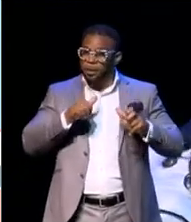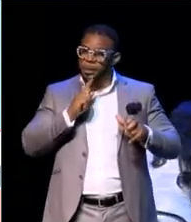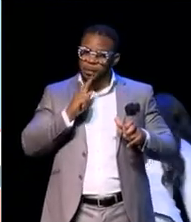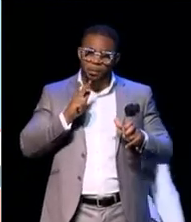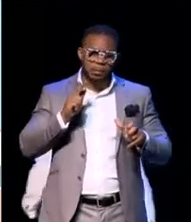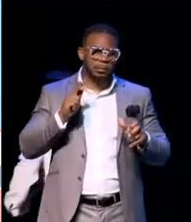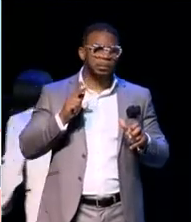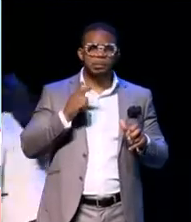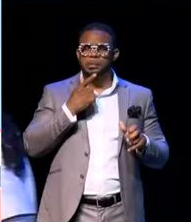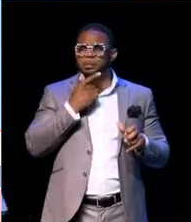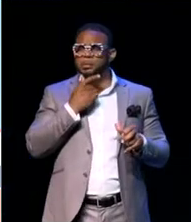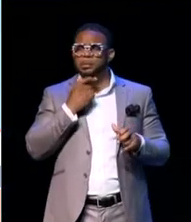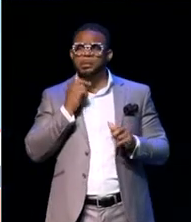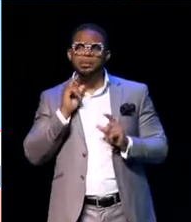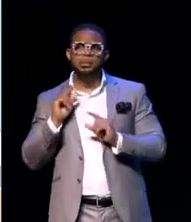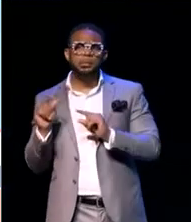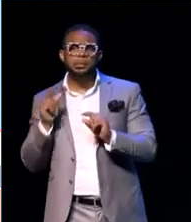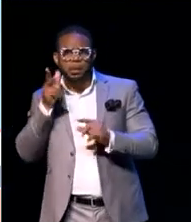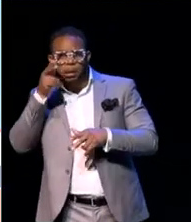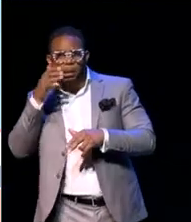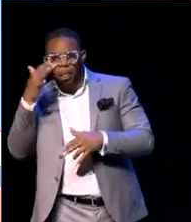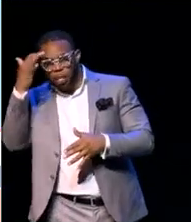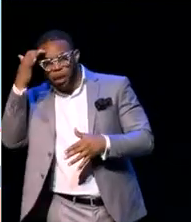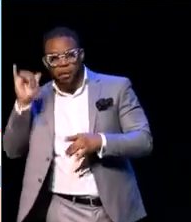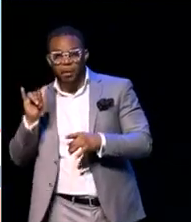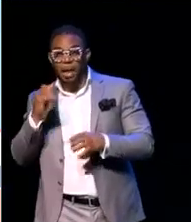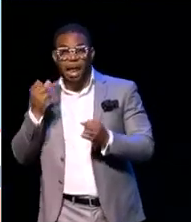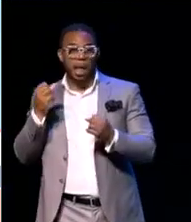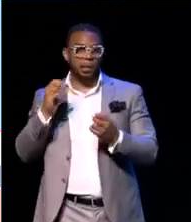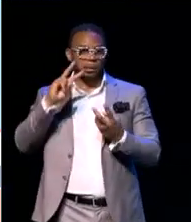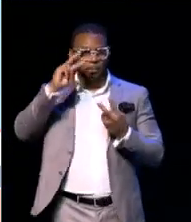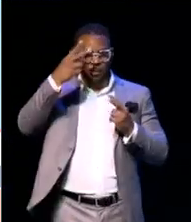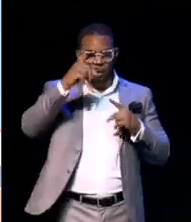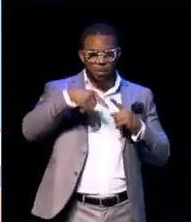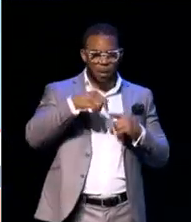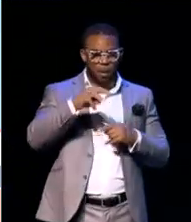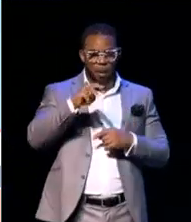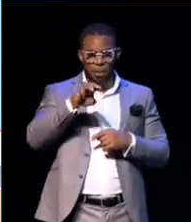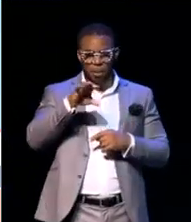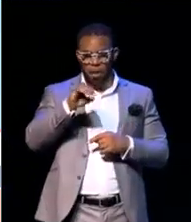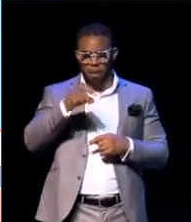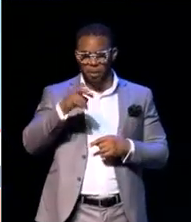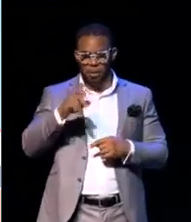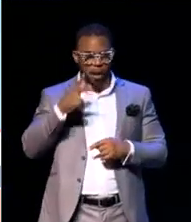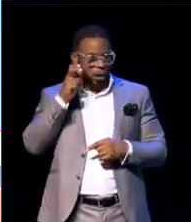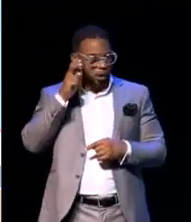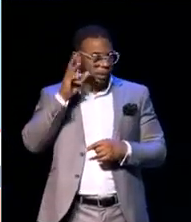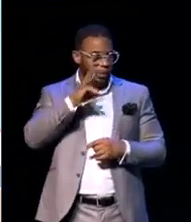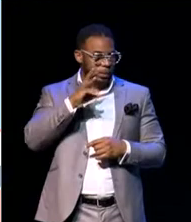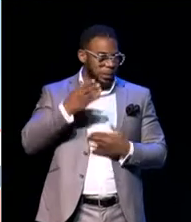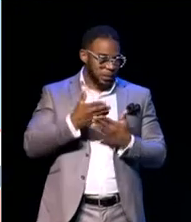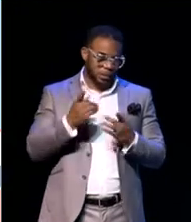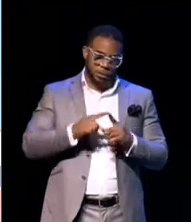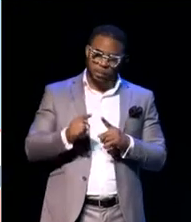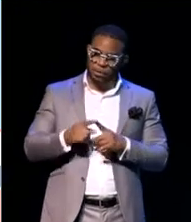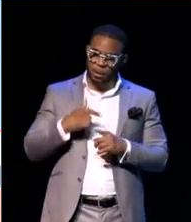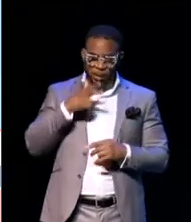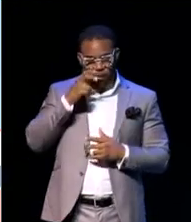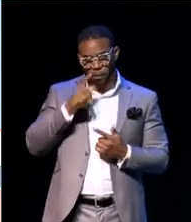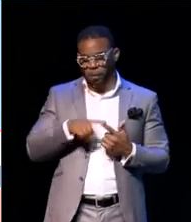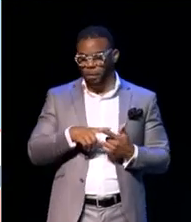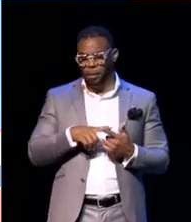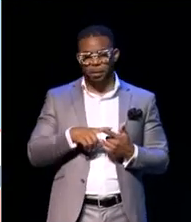piecing things together. So again, a lot of these myths around microchips, I've heard the 666 thing as well, I've